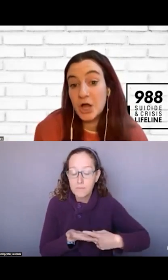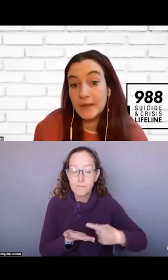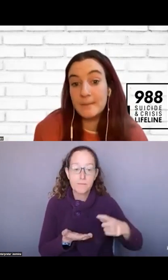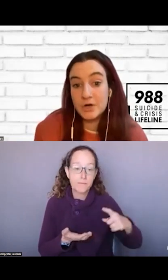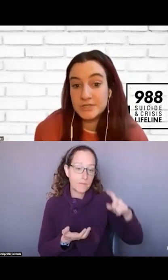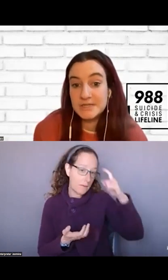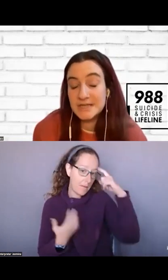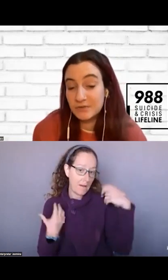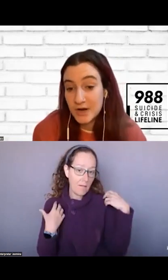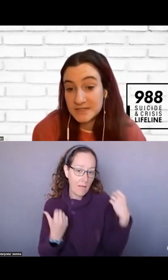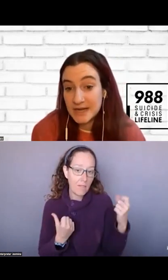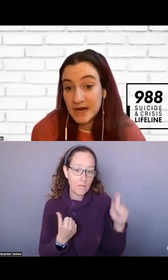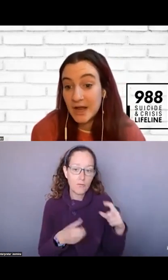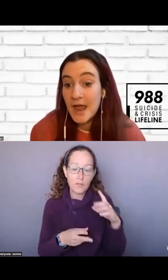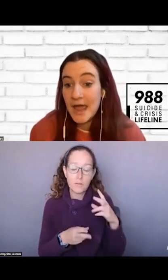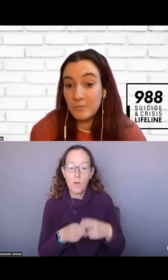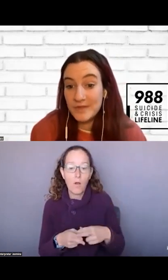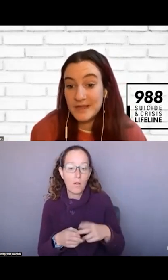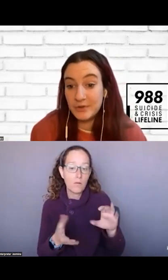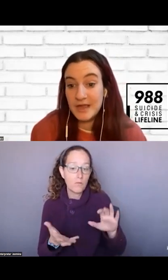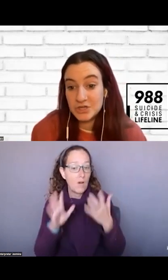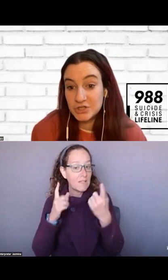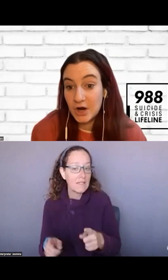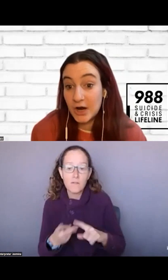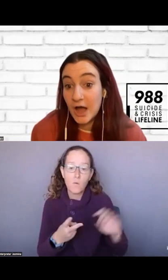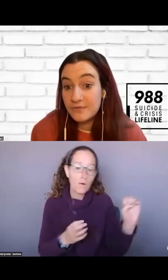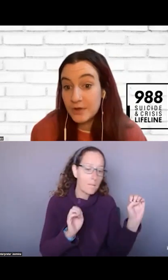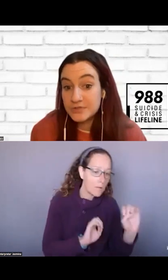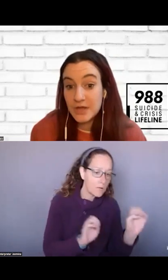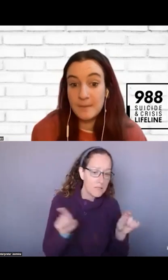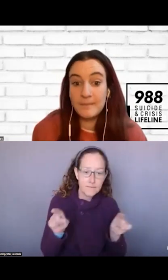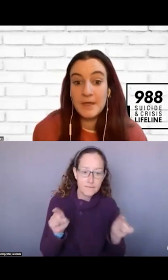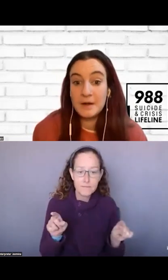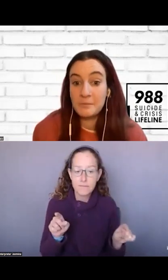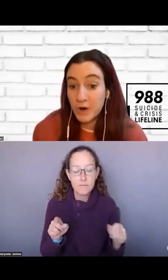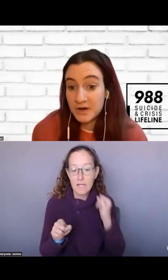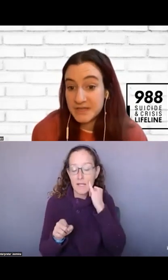should call it emergency instead of crisis care, and what the implications are of those